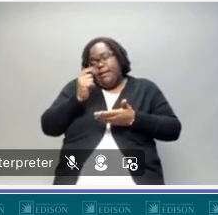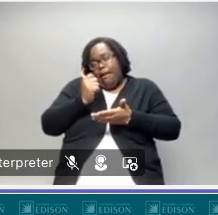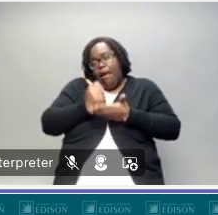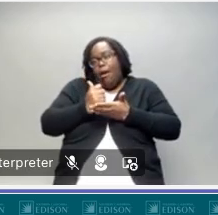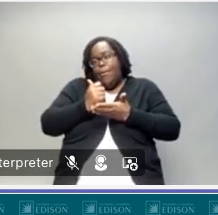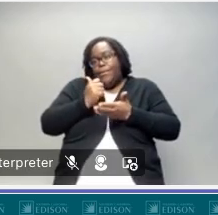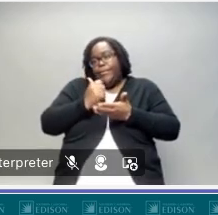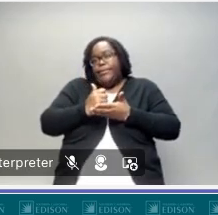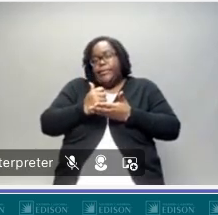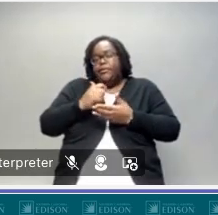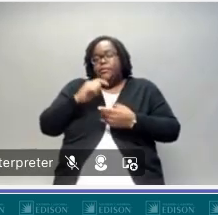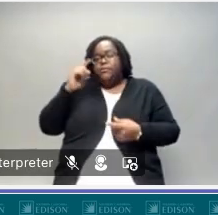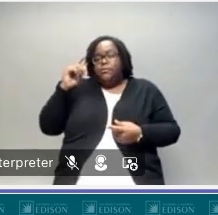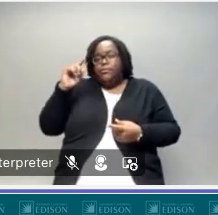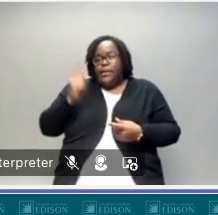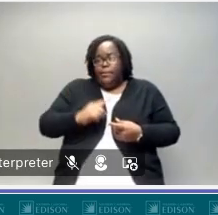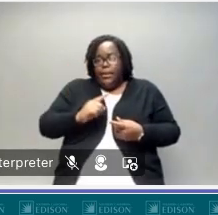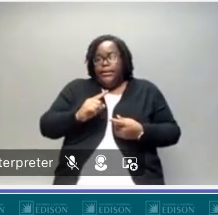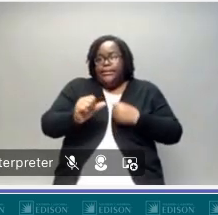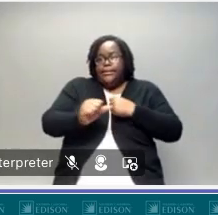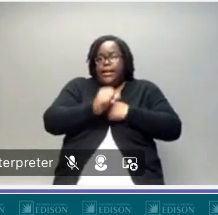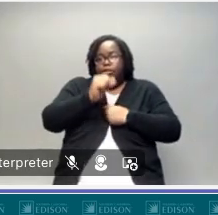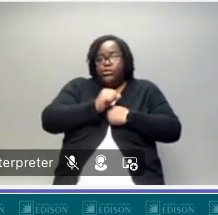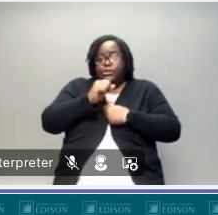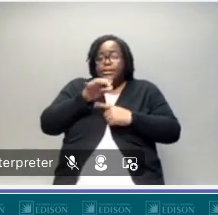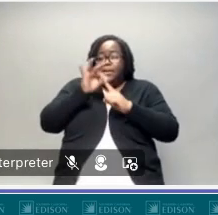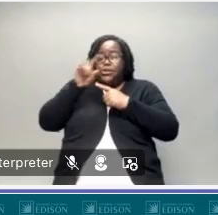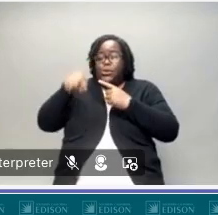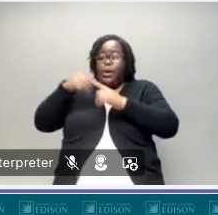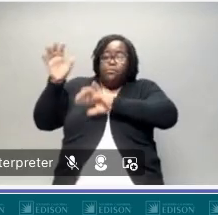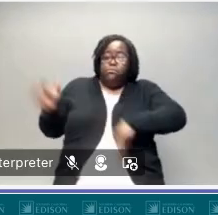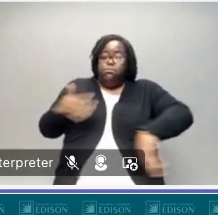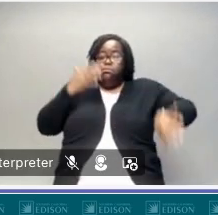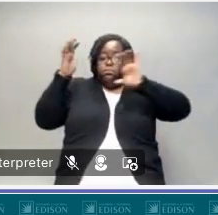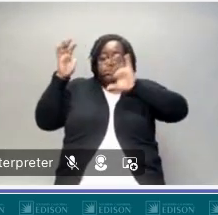the wind speeds that are for our PSPS